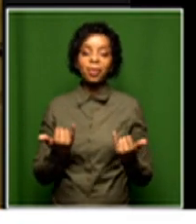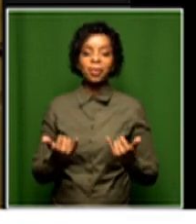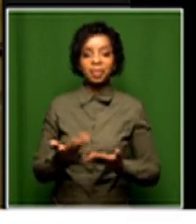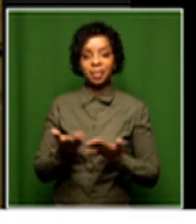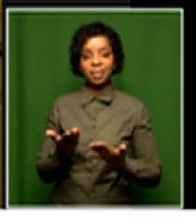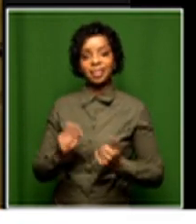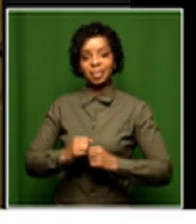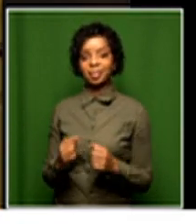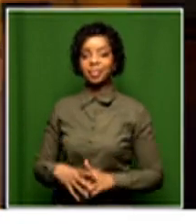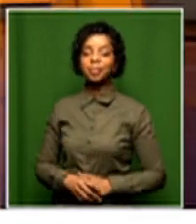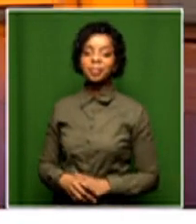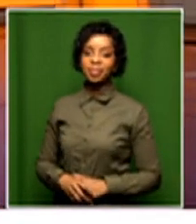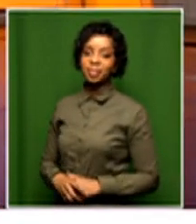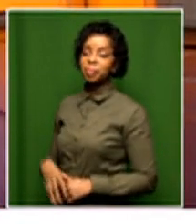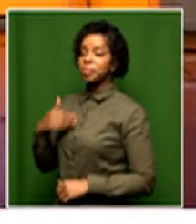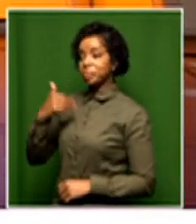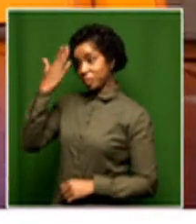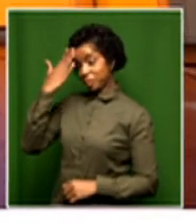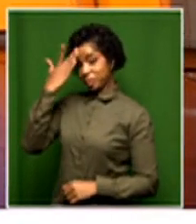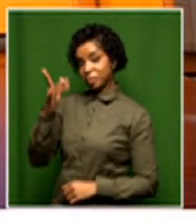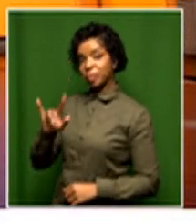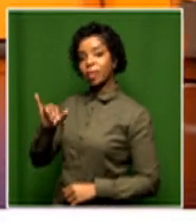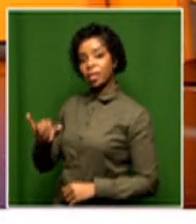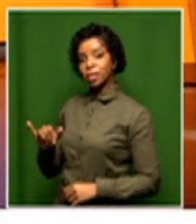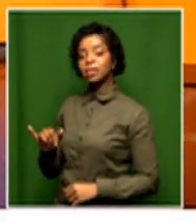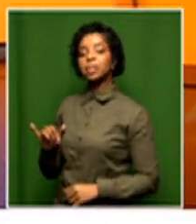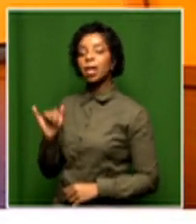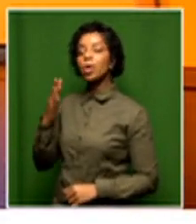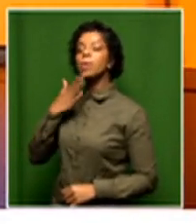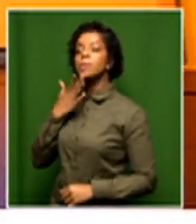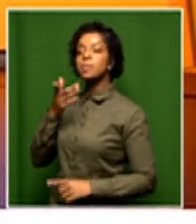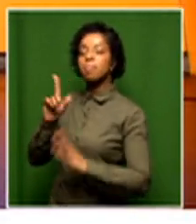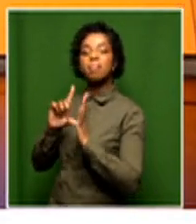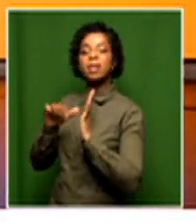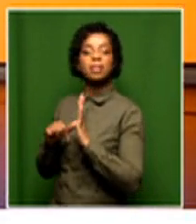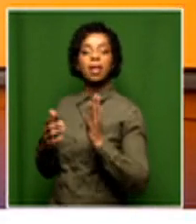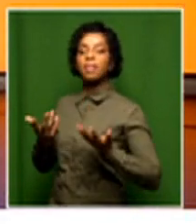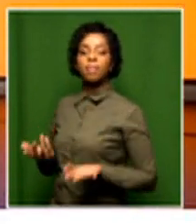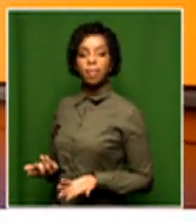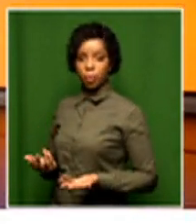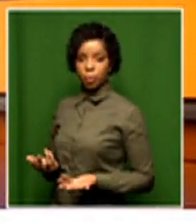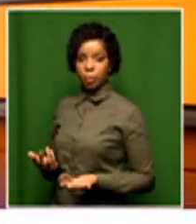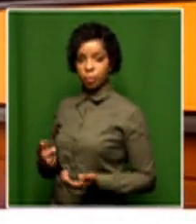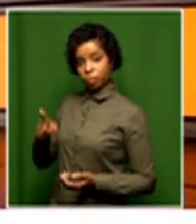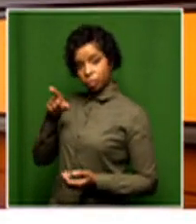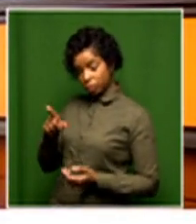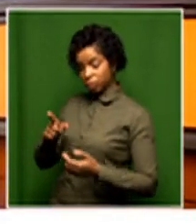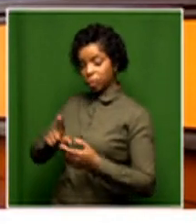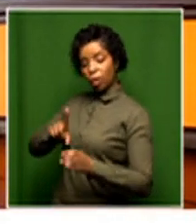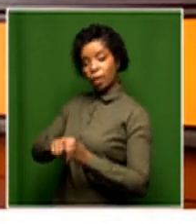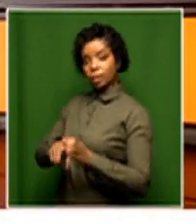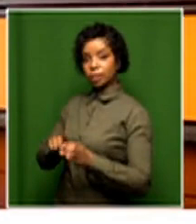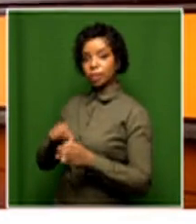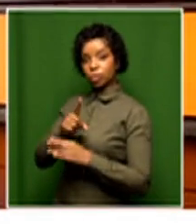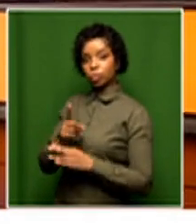spaces. I know that it's targeted at young people, but who is it designed for, and what qualities are